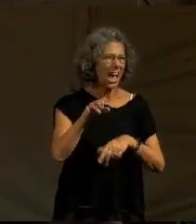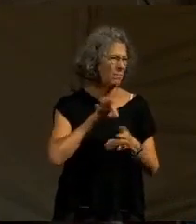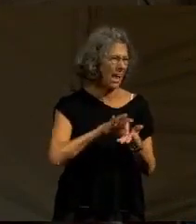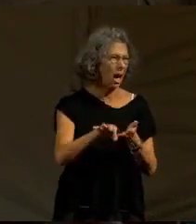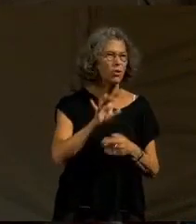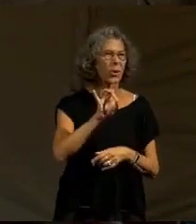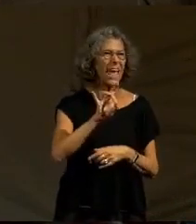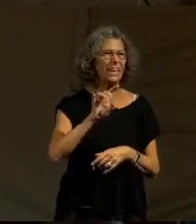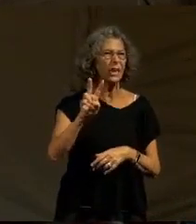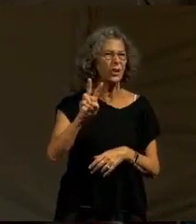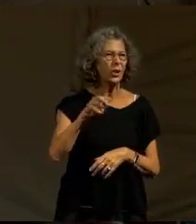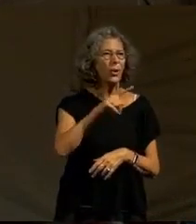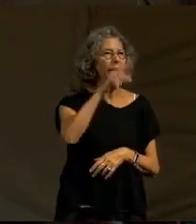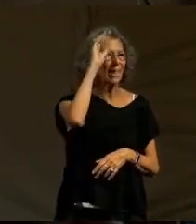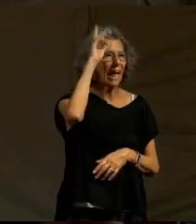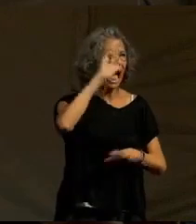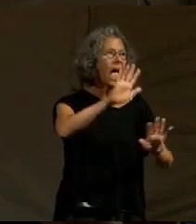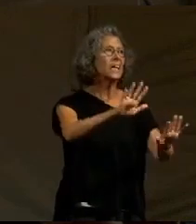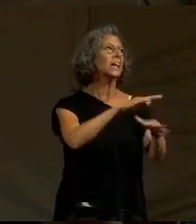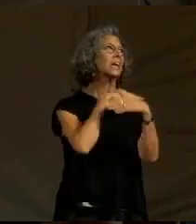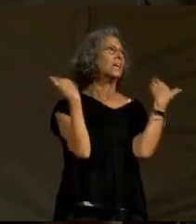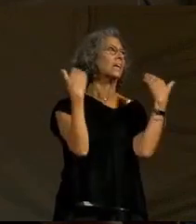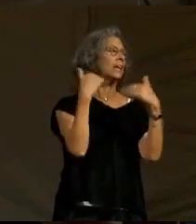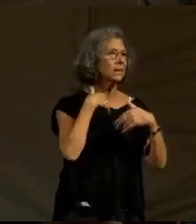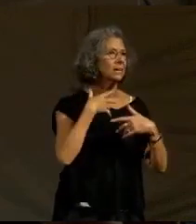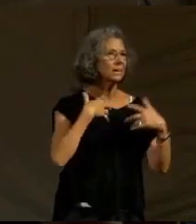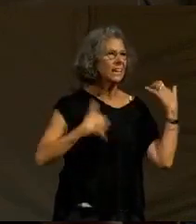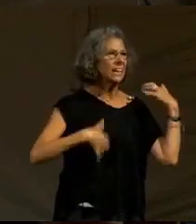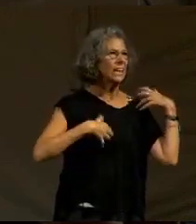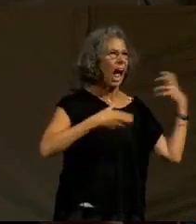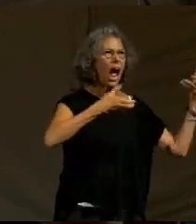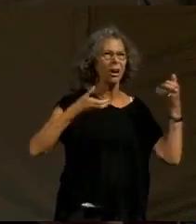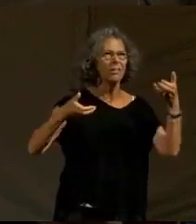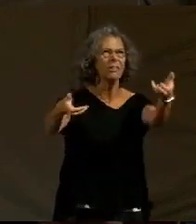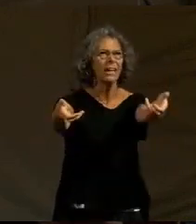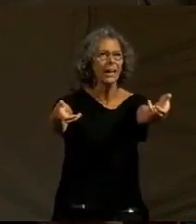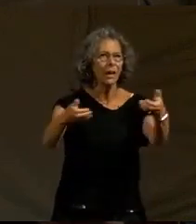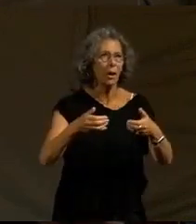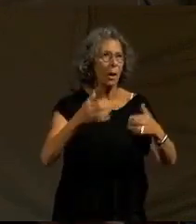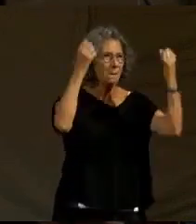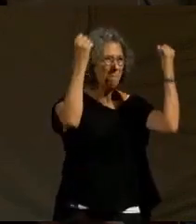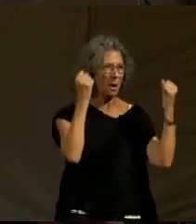just take the guitar and go. Just get out. I had a Madeira.